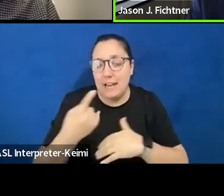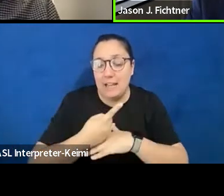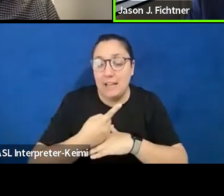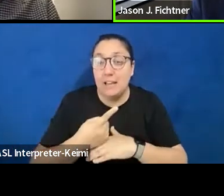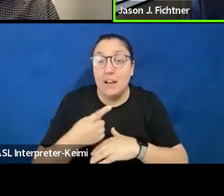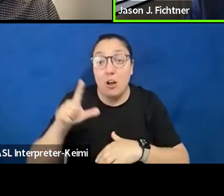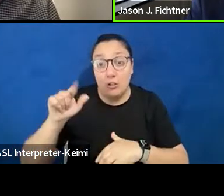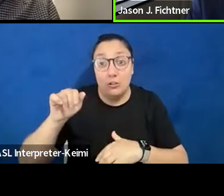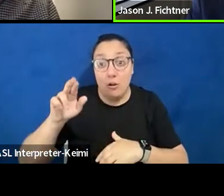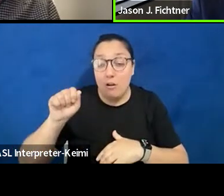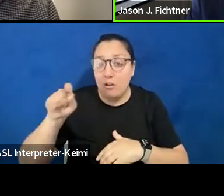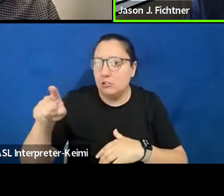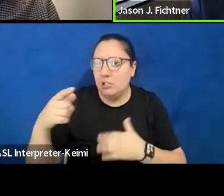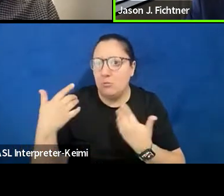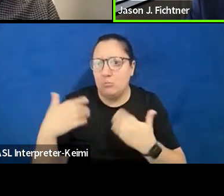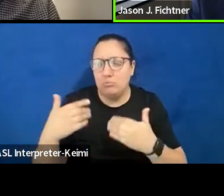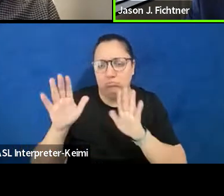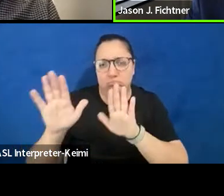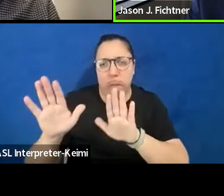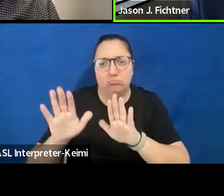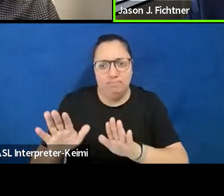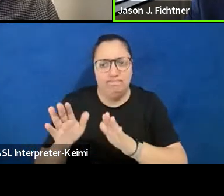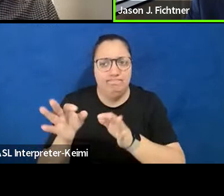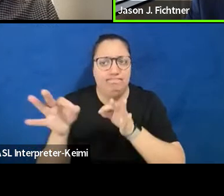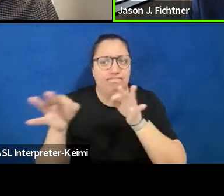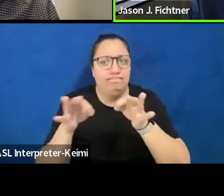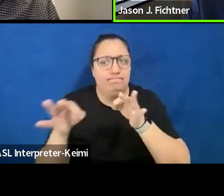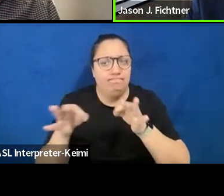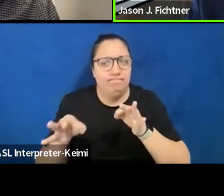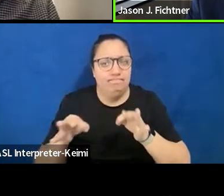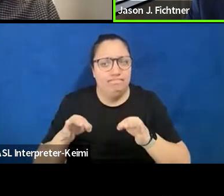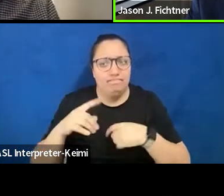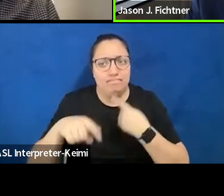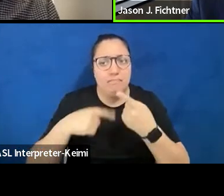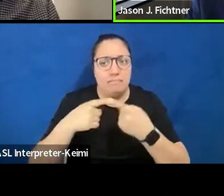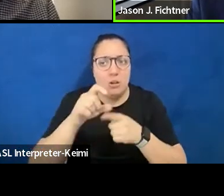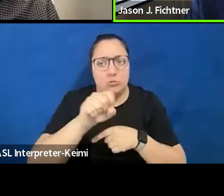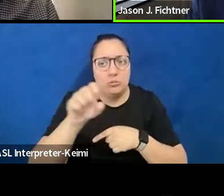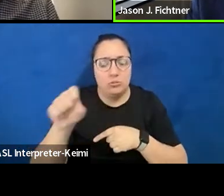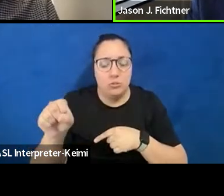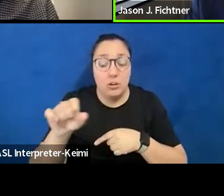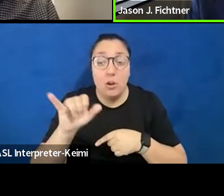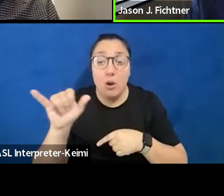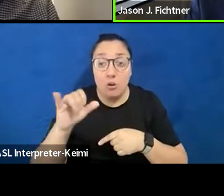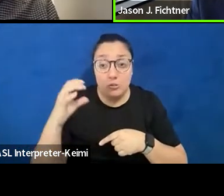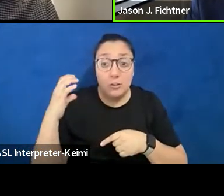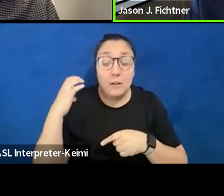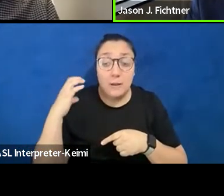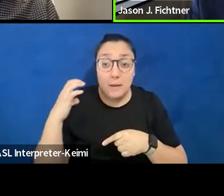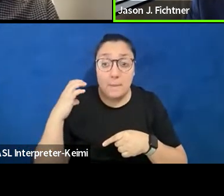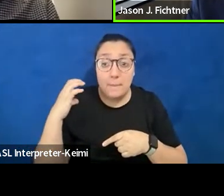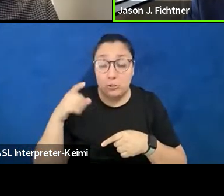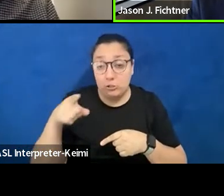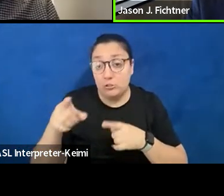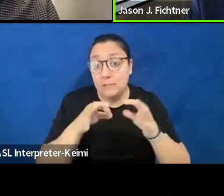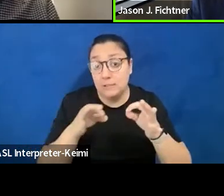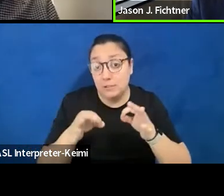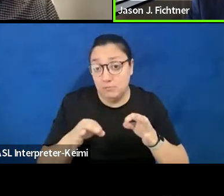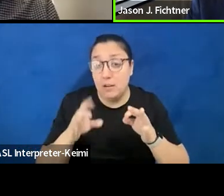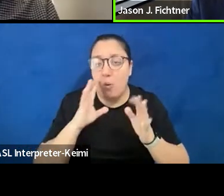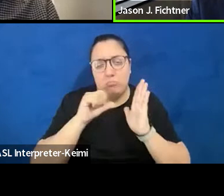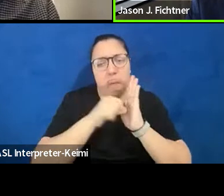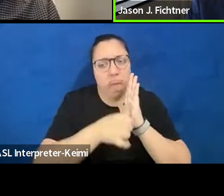introduction on what is Social Security, and I think the acting commissioner also pointed out something very important, and I'll get to your question, Dylan, by highlighting just a few things